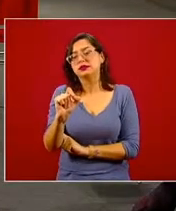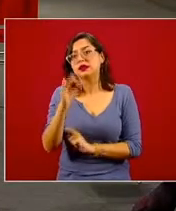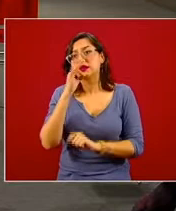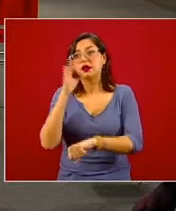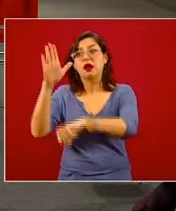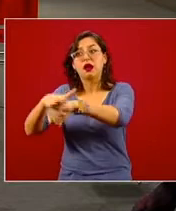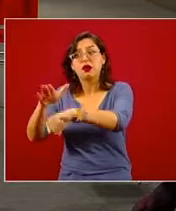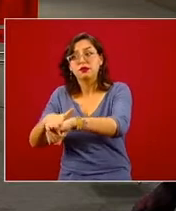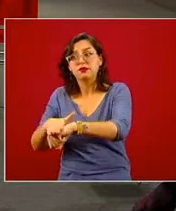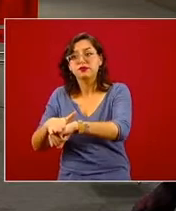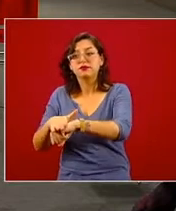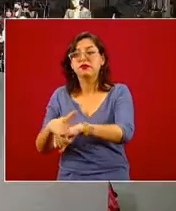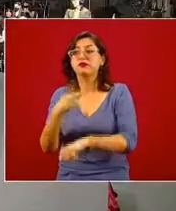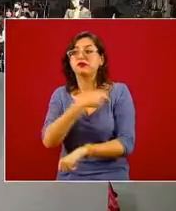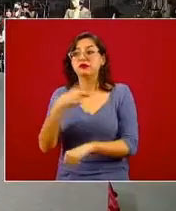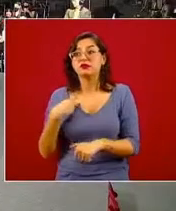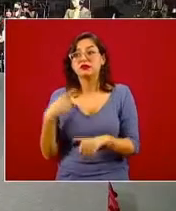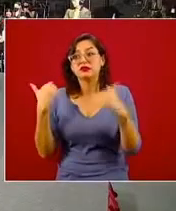very early stage.